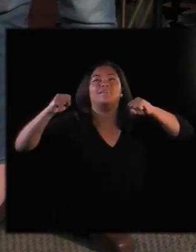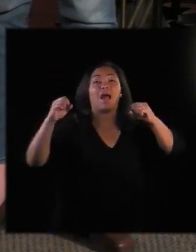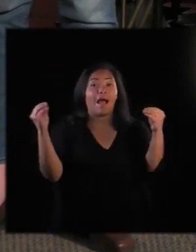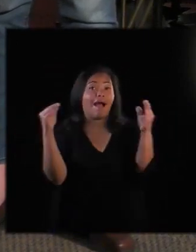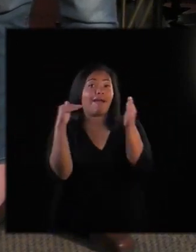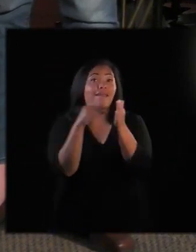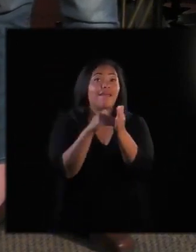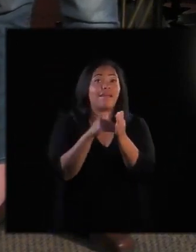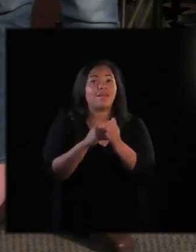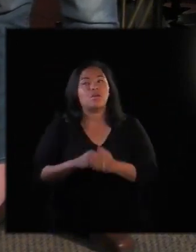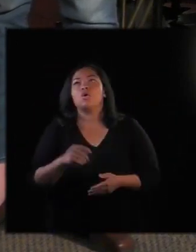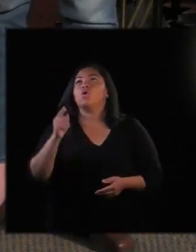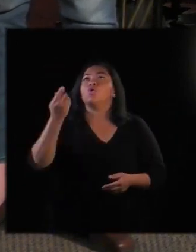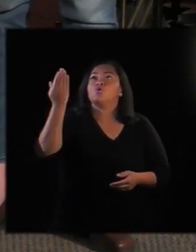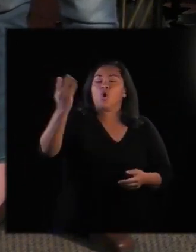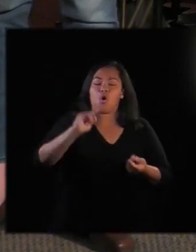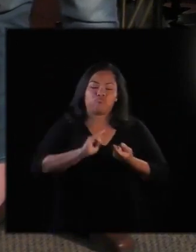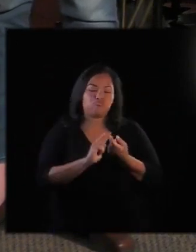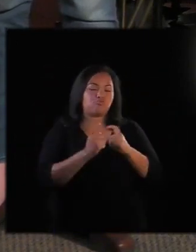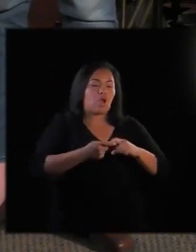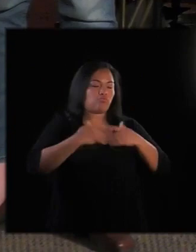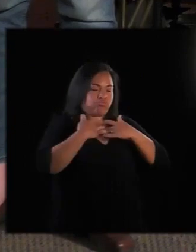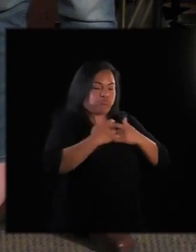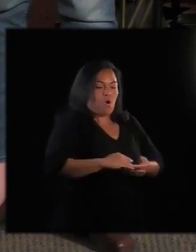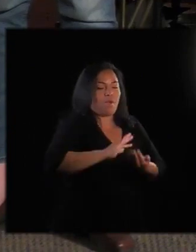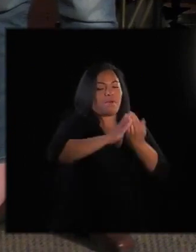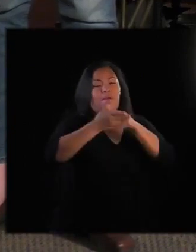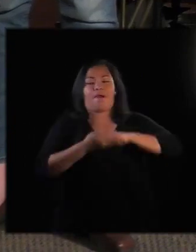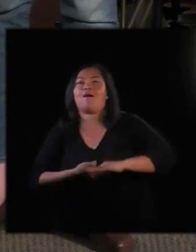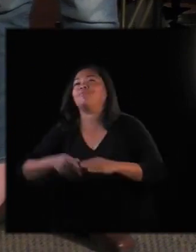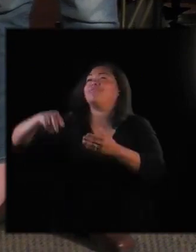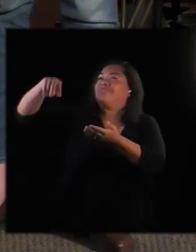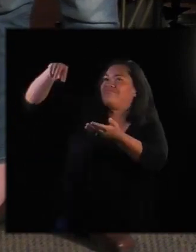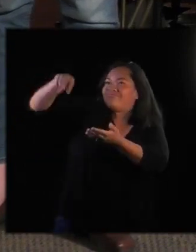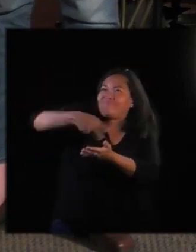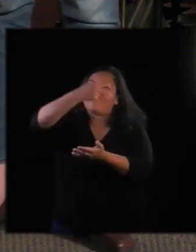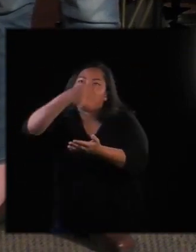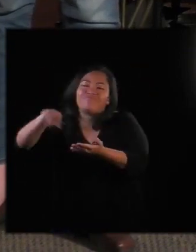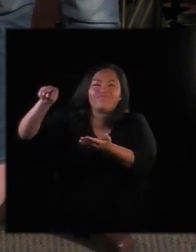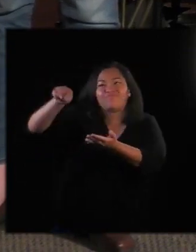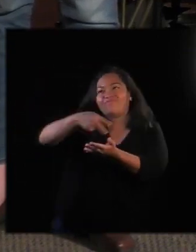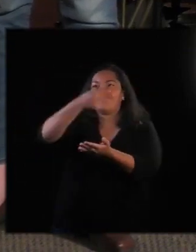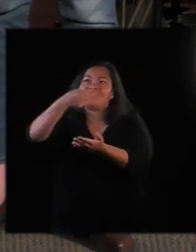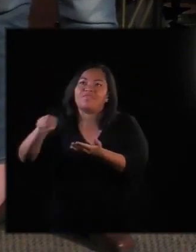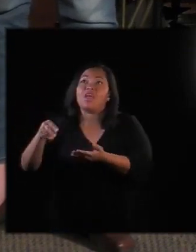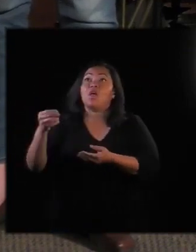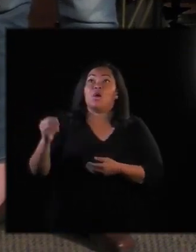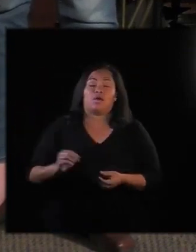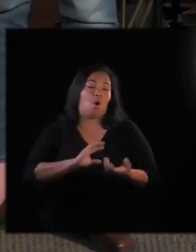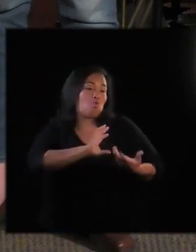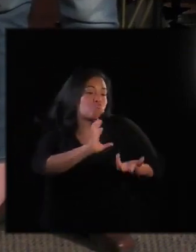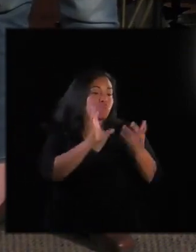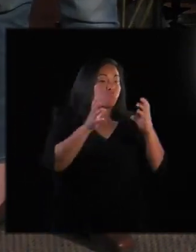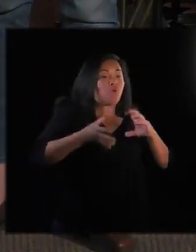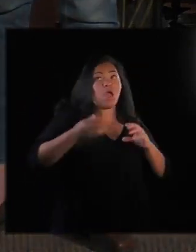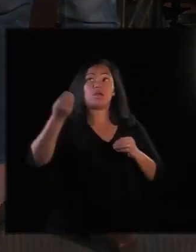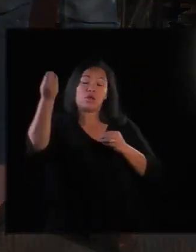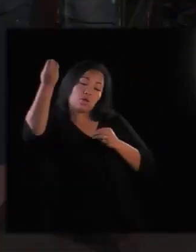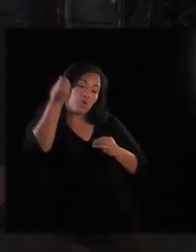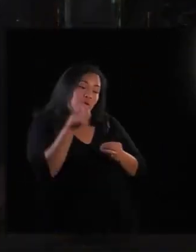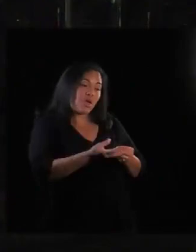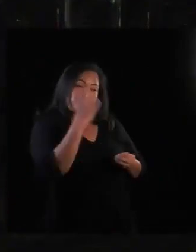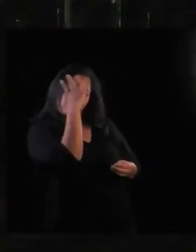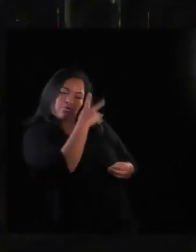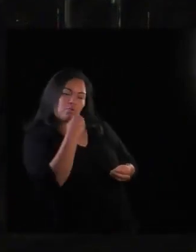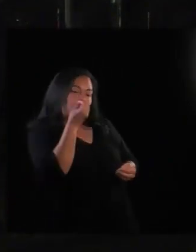cares. One more time. You turn mourning to dancing. You give